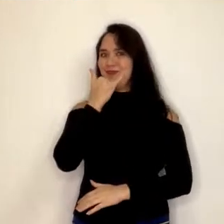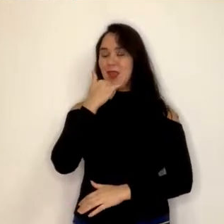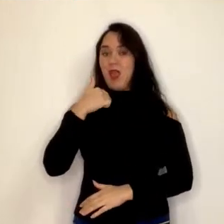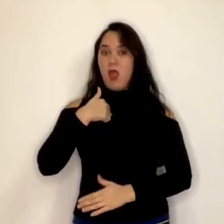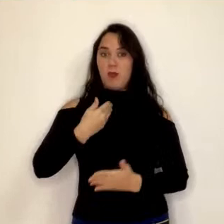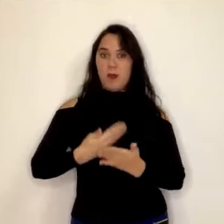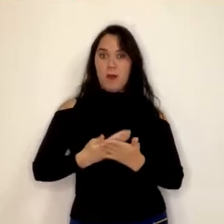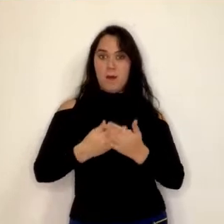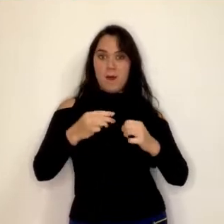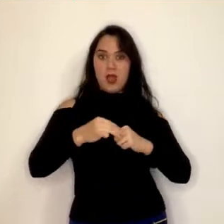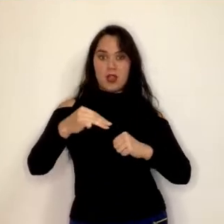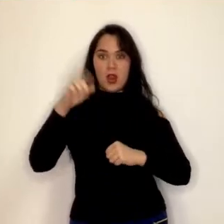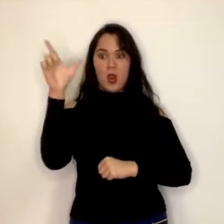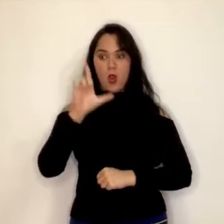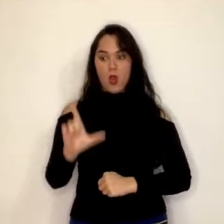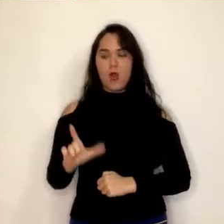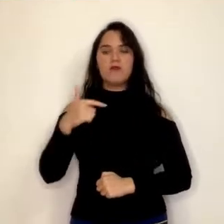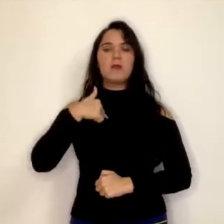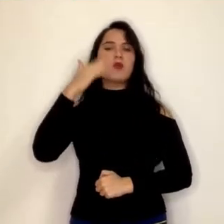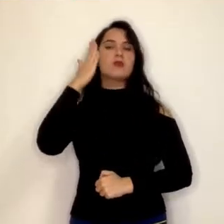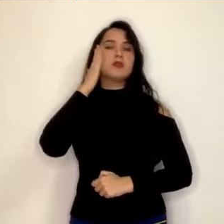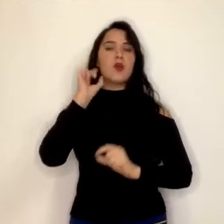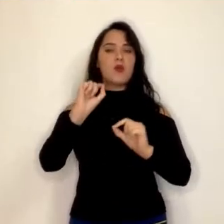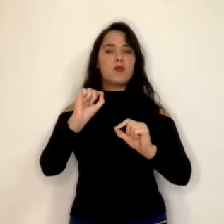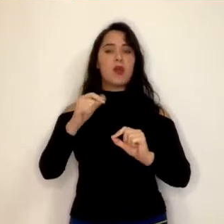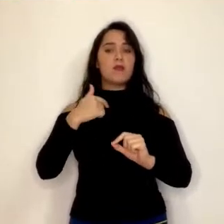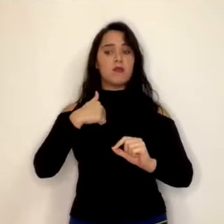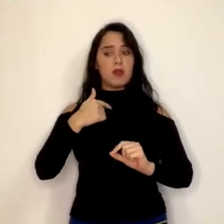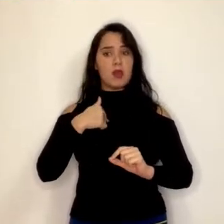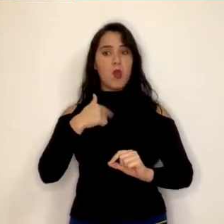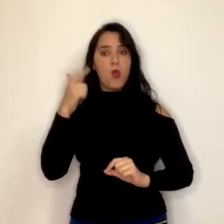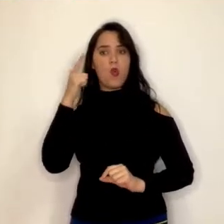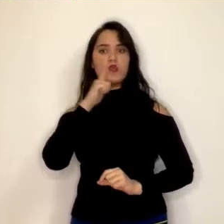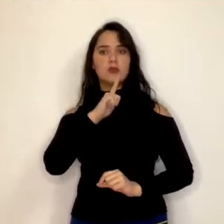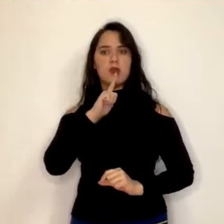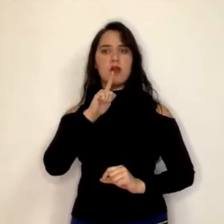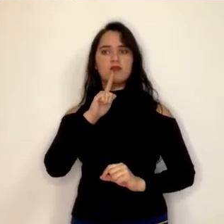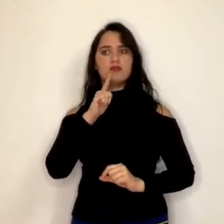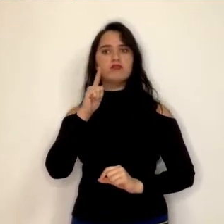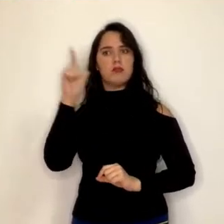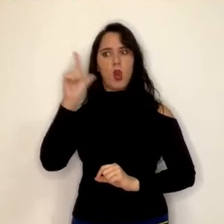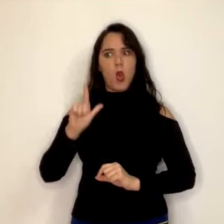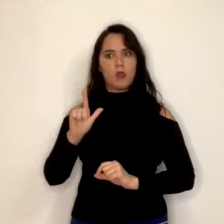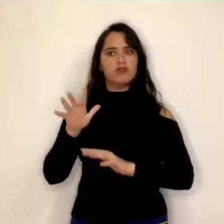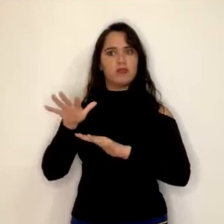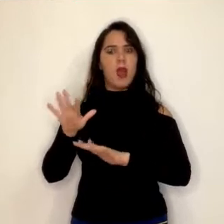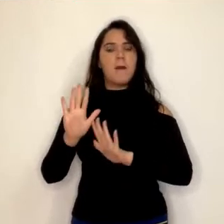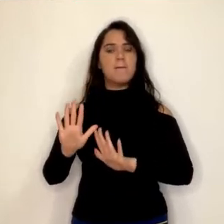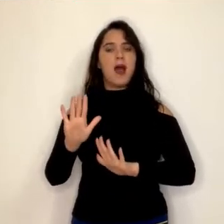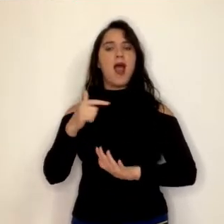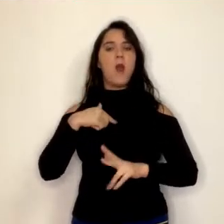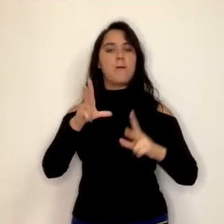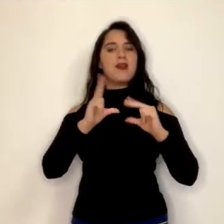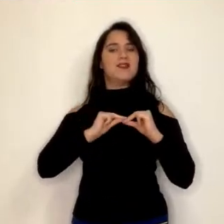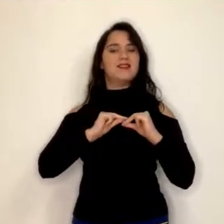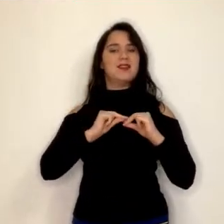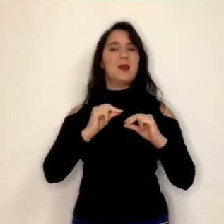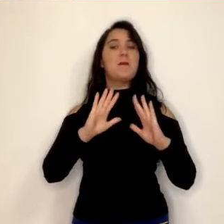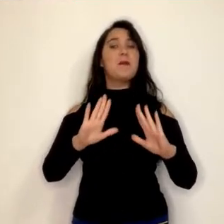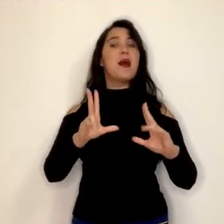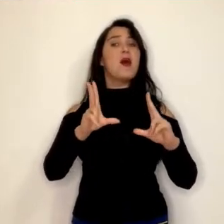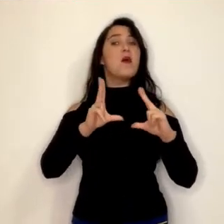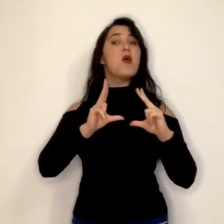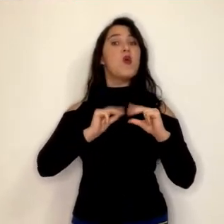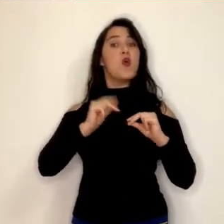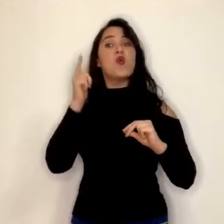me as a condition of a master's degree student, I know that I have deserved to be here, but at the same time, it's